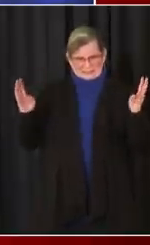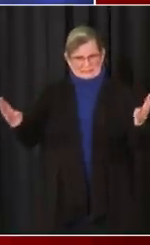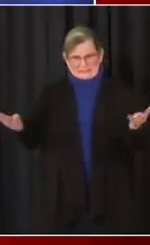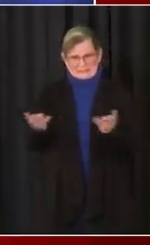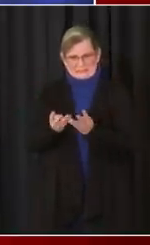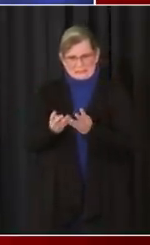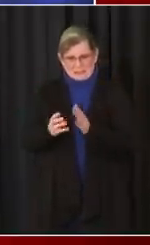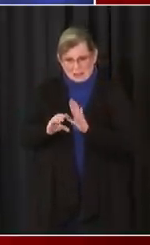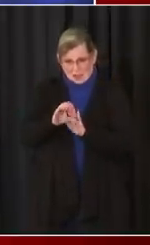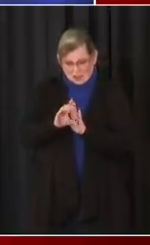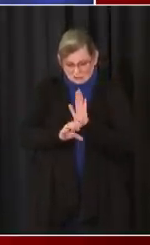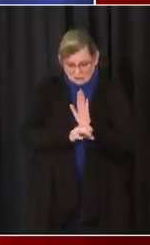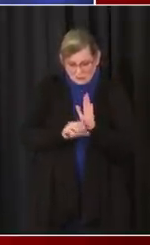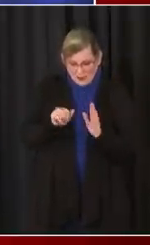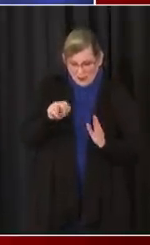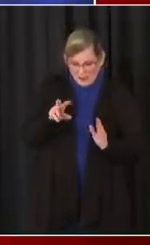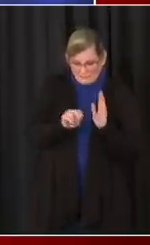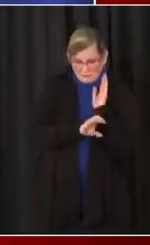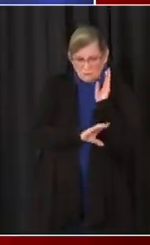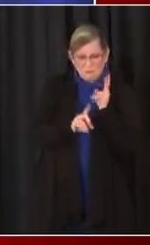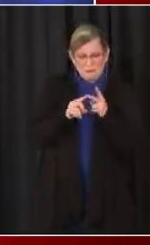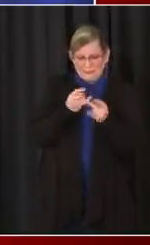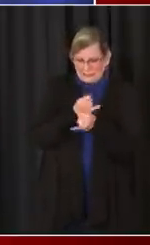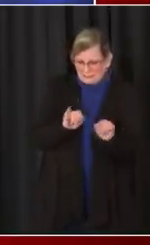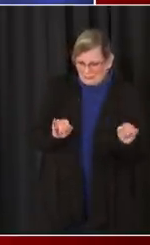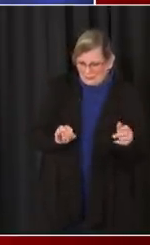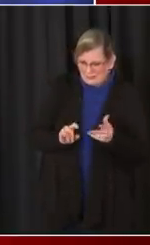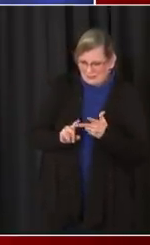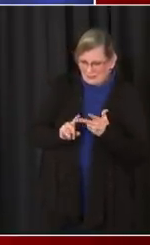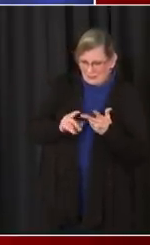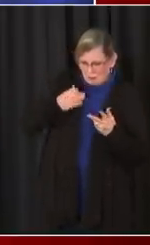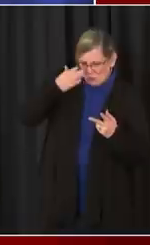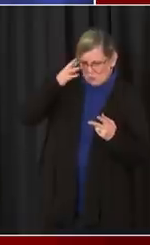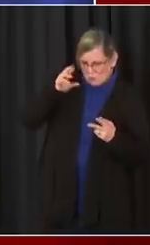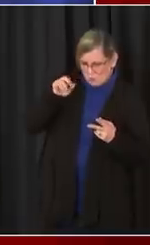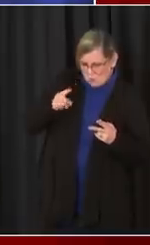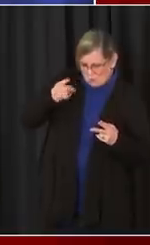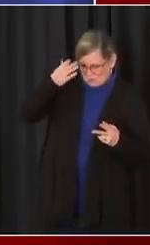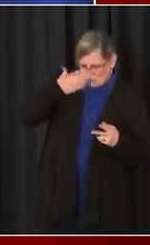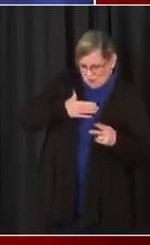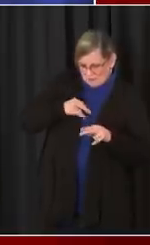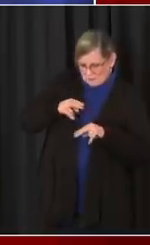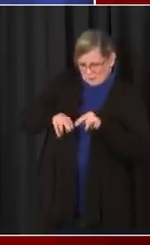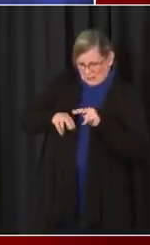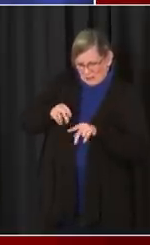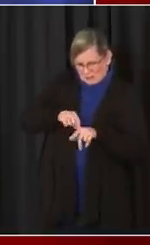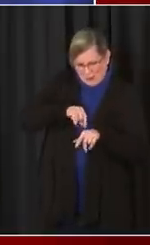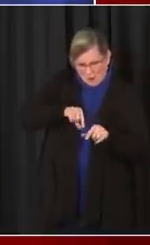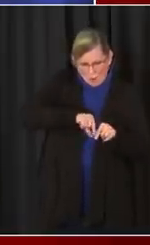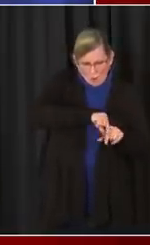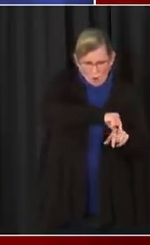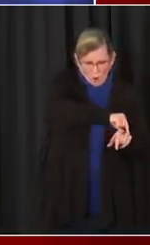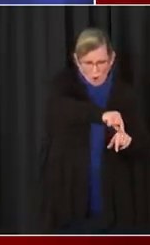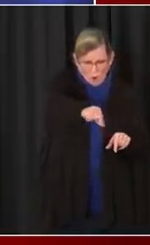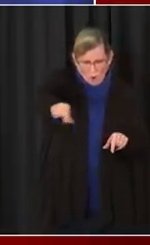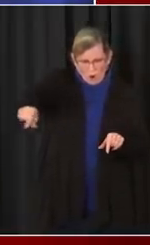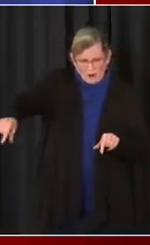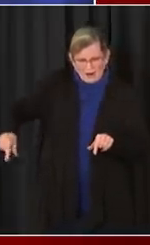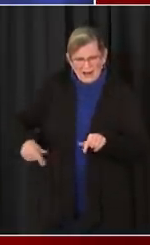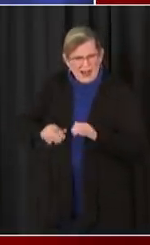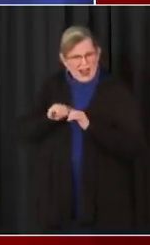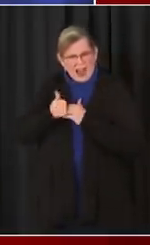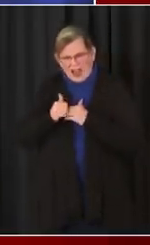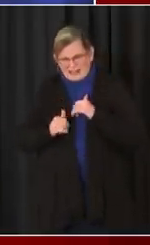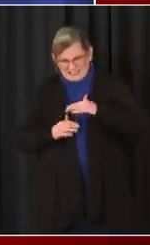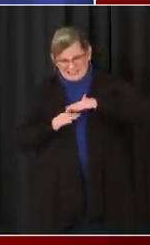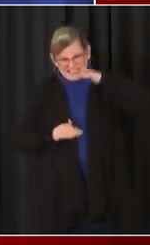Independence first, and then the road there in front by the pond, it'll be all the way around. And how high